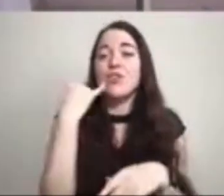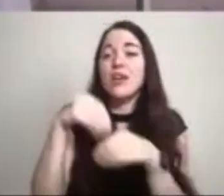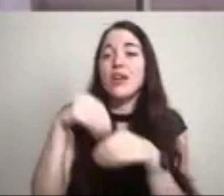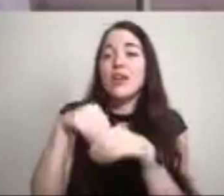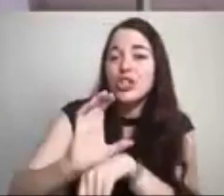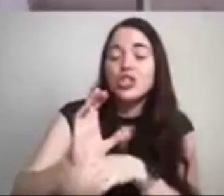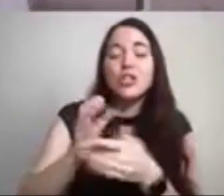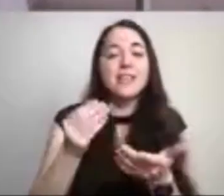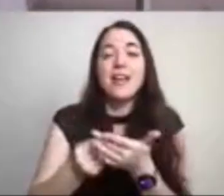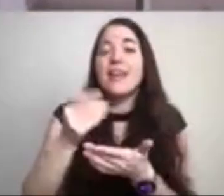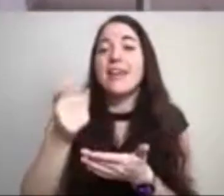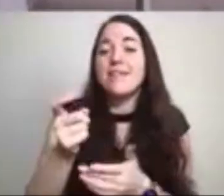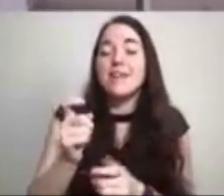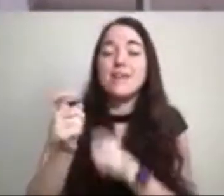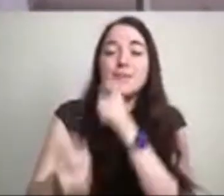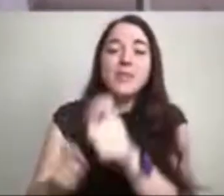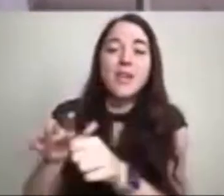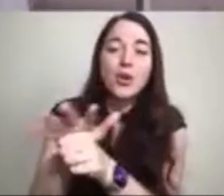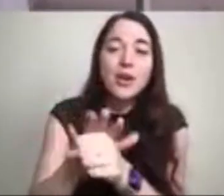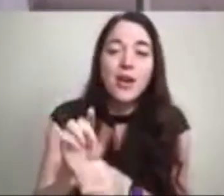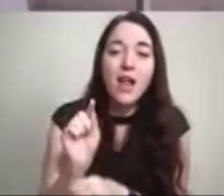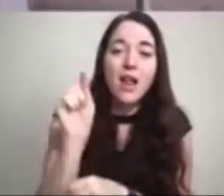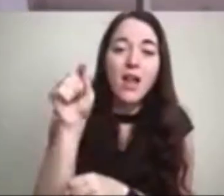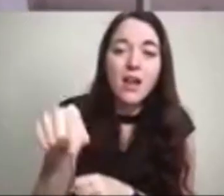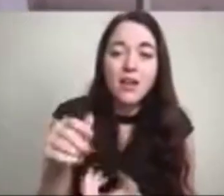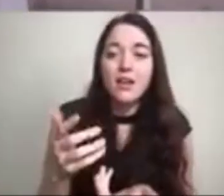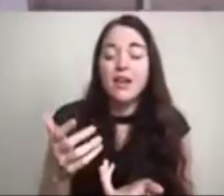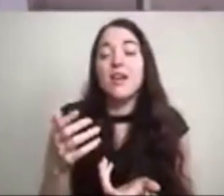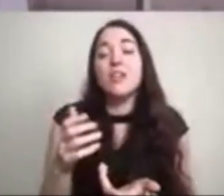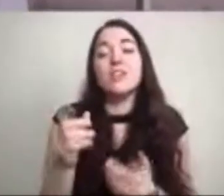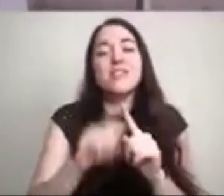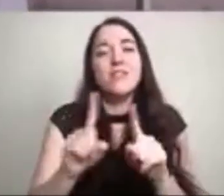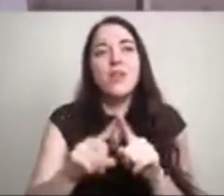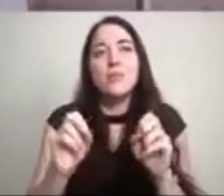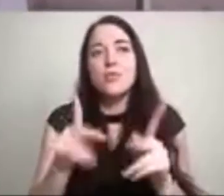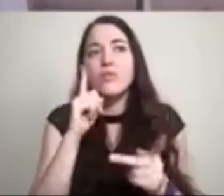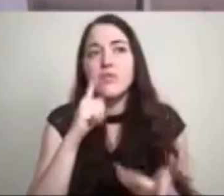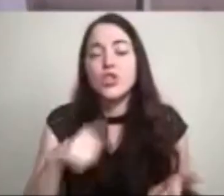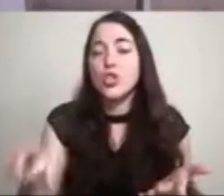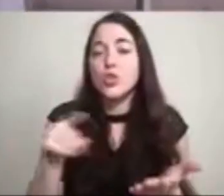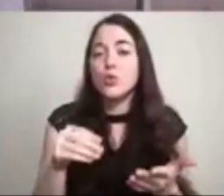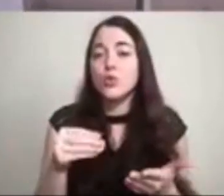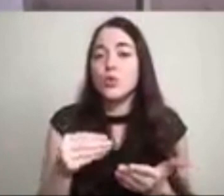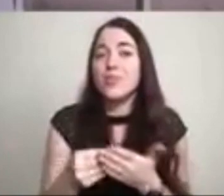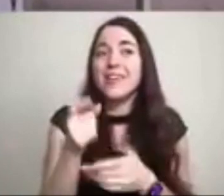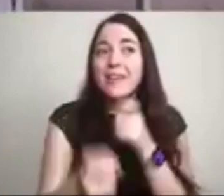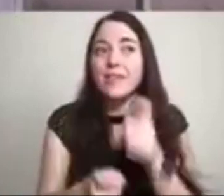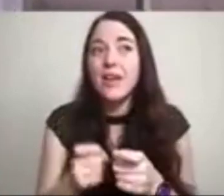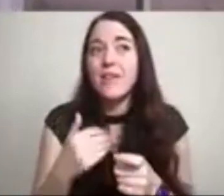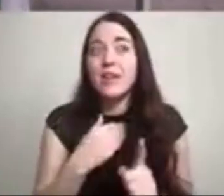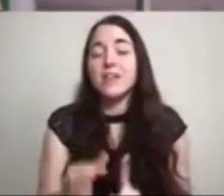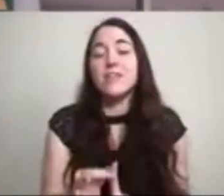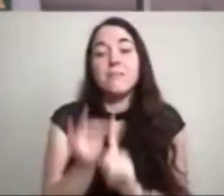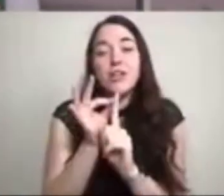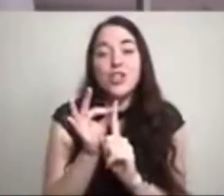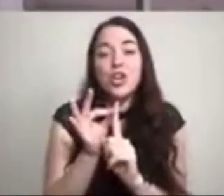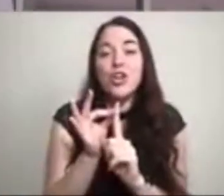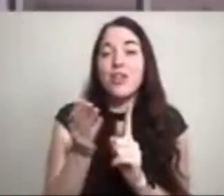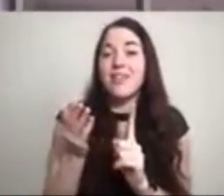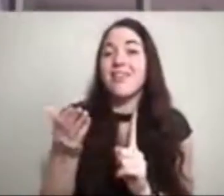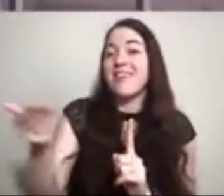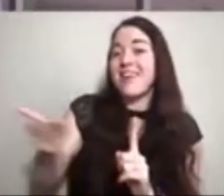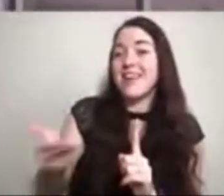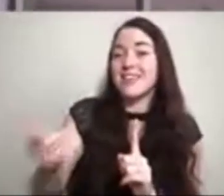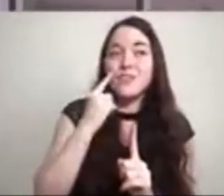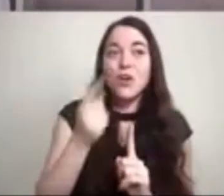back. These are different ways to be able to give. We have with us a special guest from MCC,